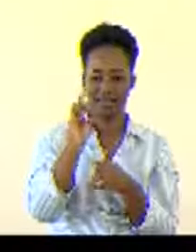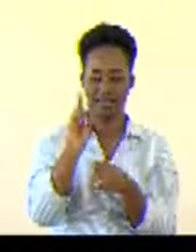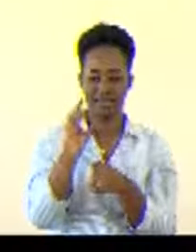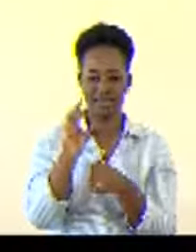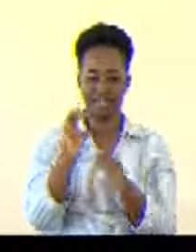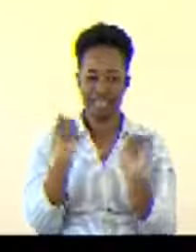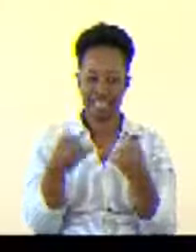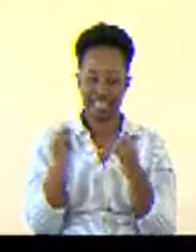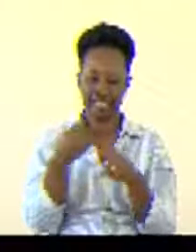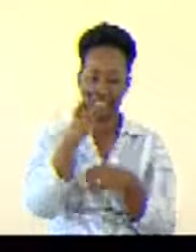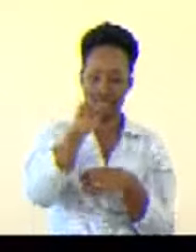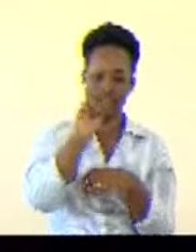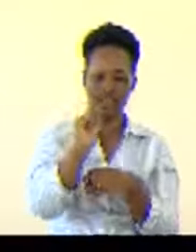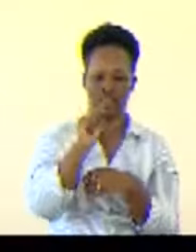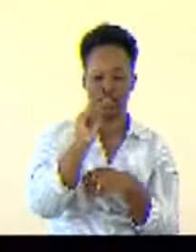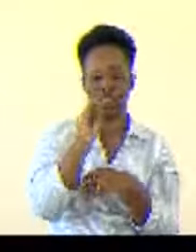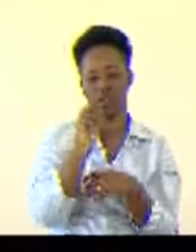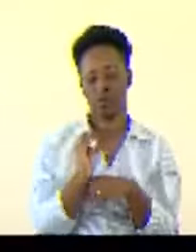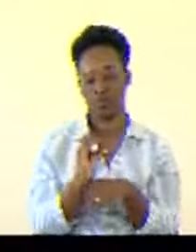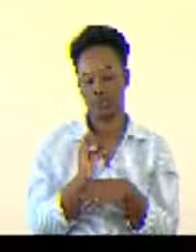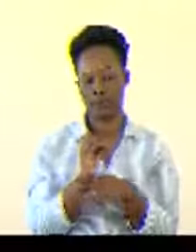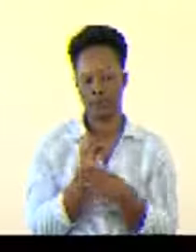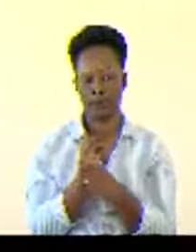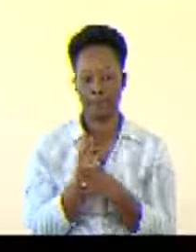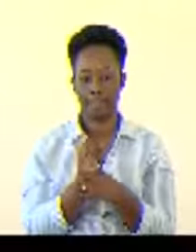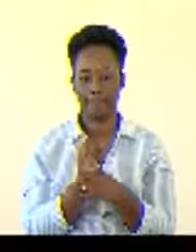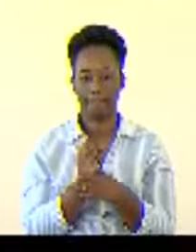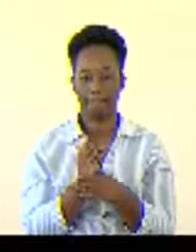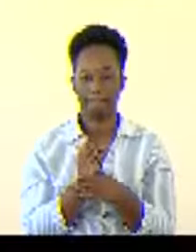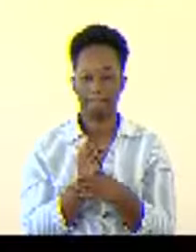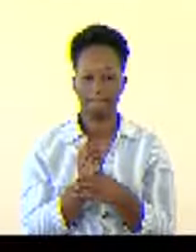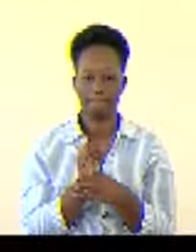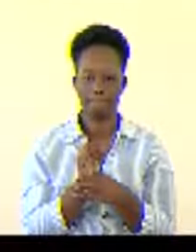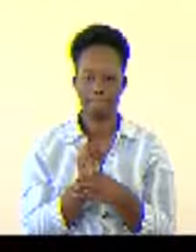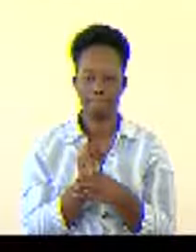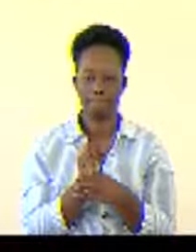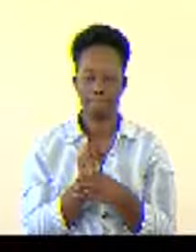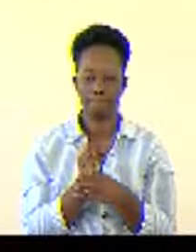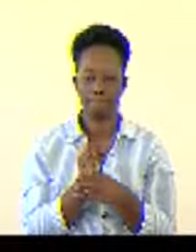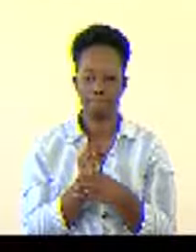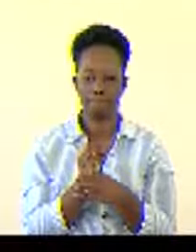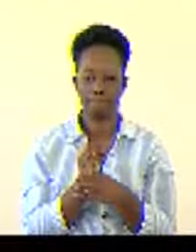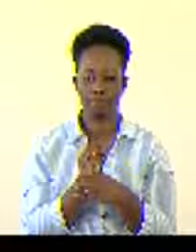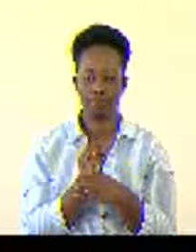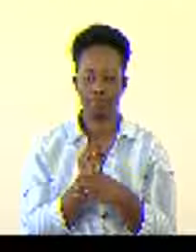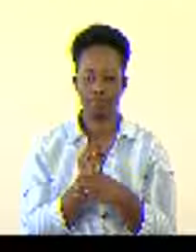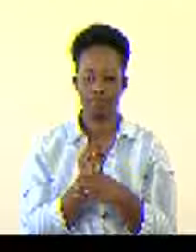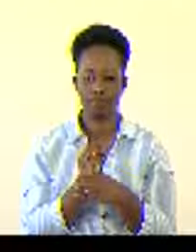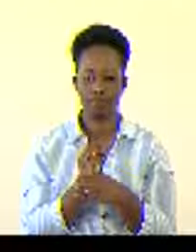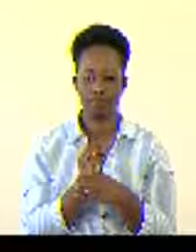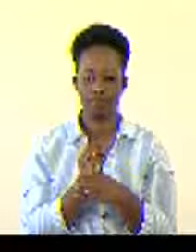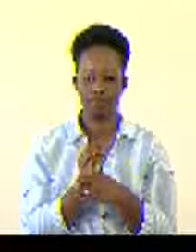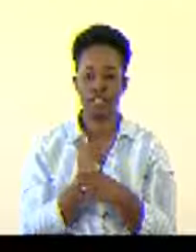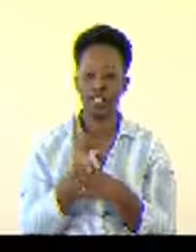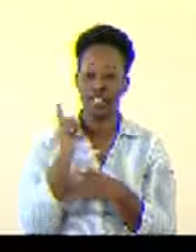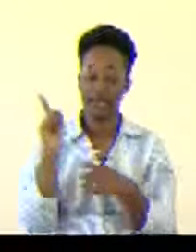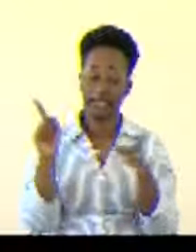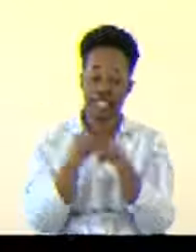business. Most liquid resources of the business. So this one, so this is the